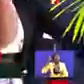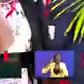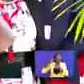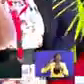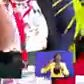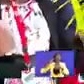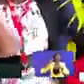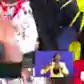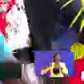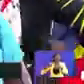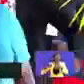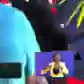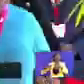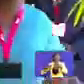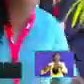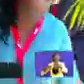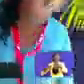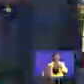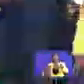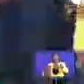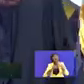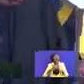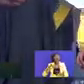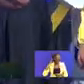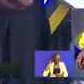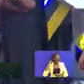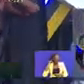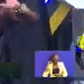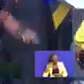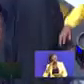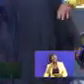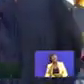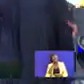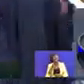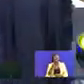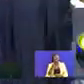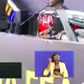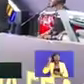sound one more time do you hear the